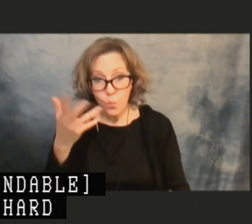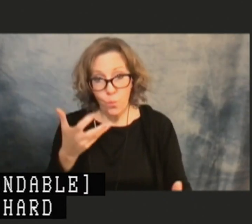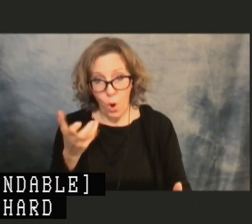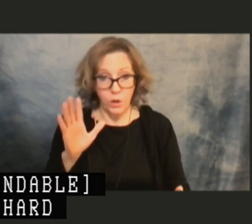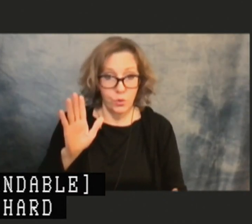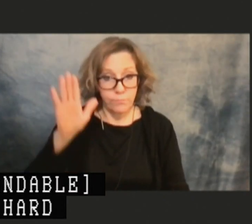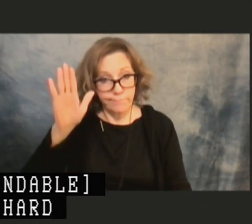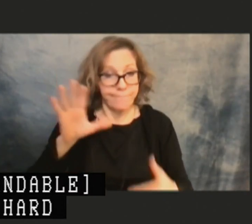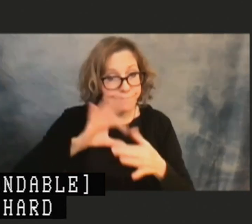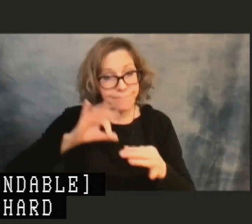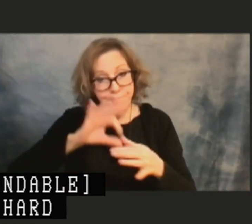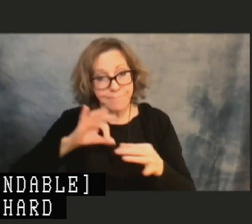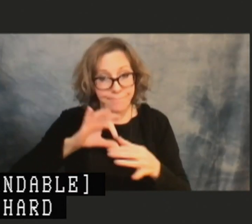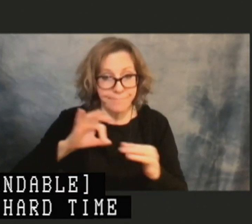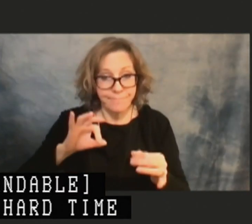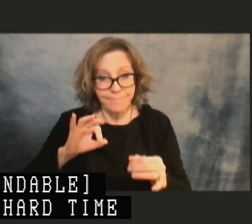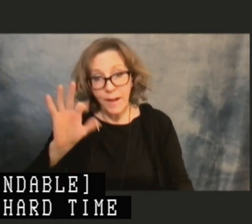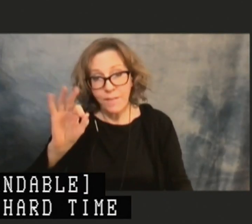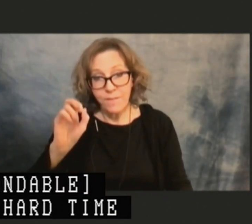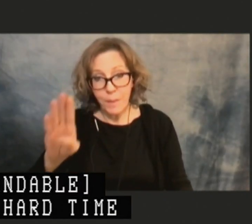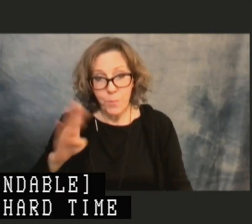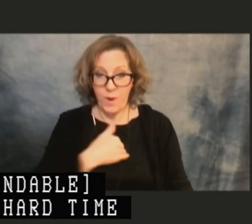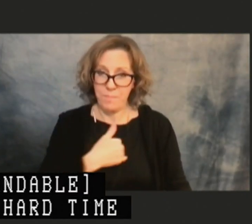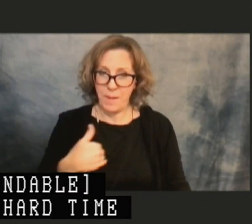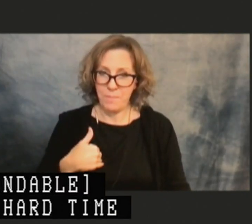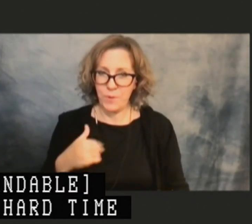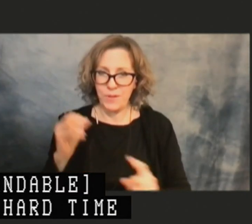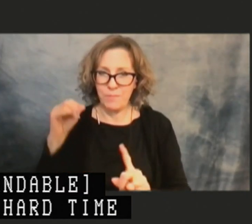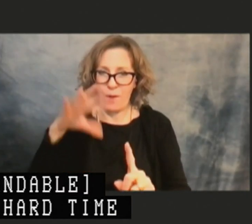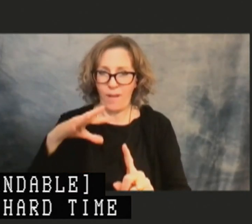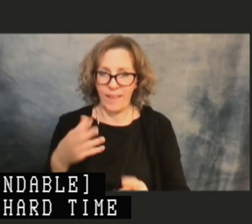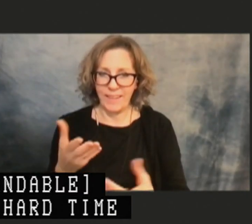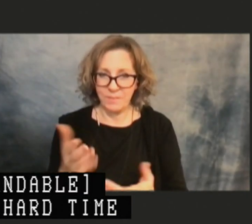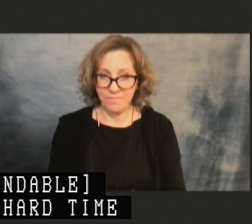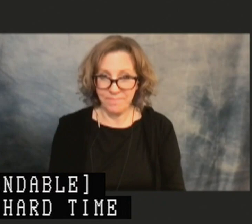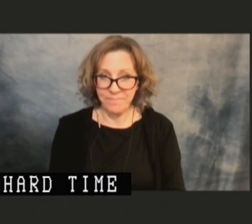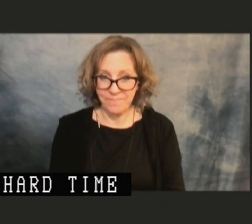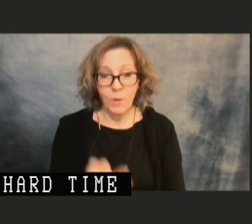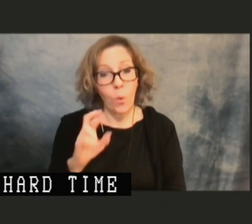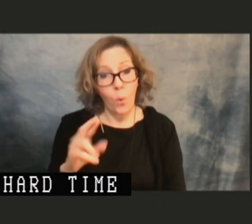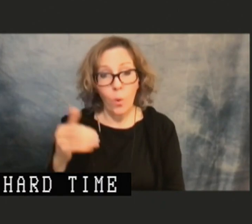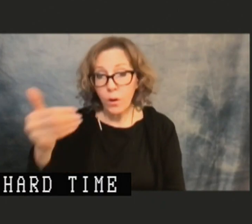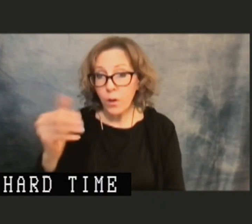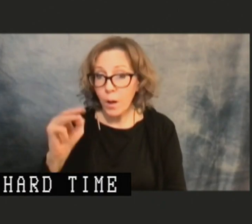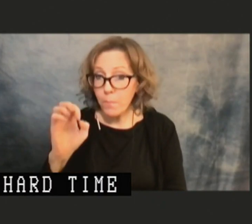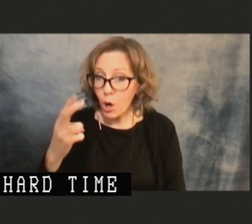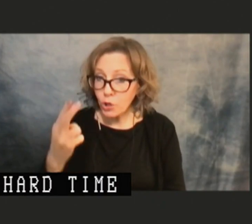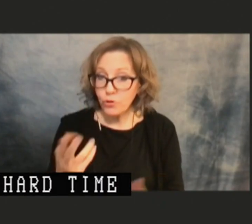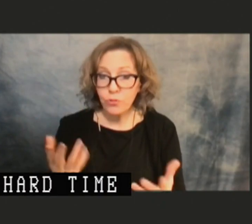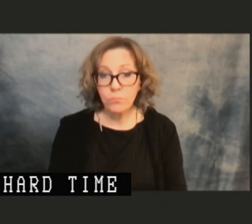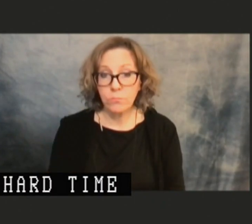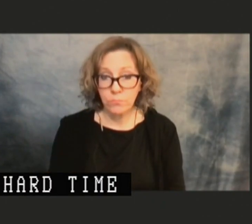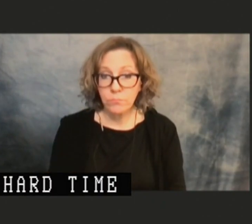do February's spotlight or March's spotlight.